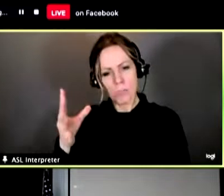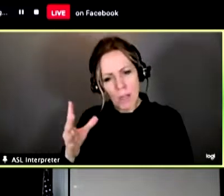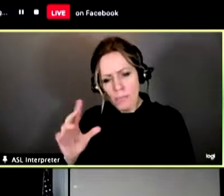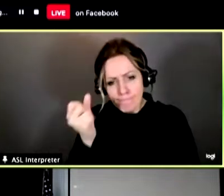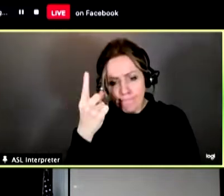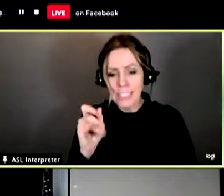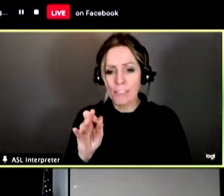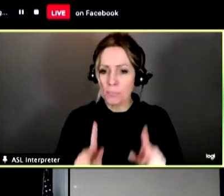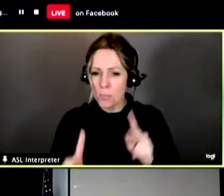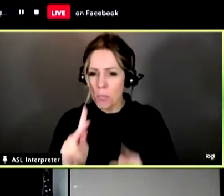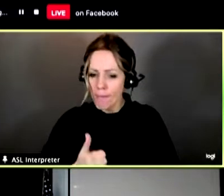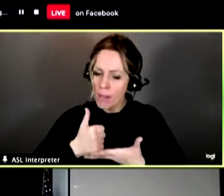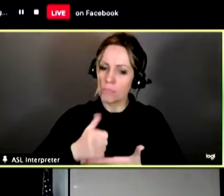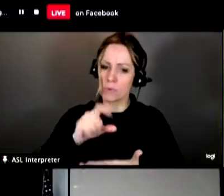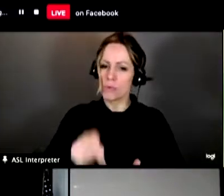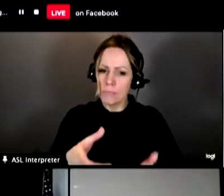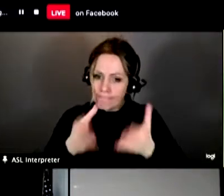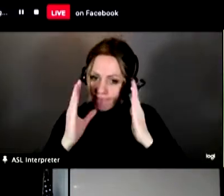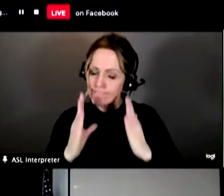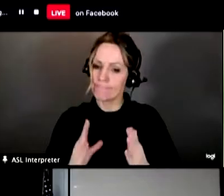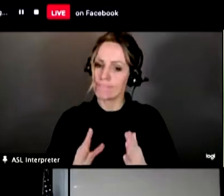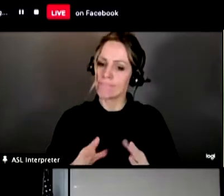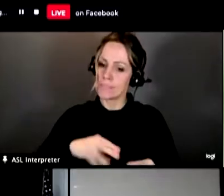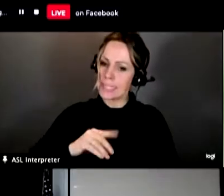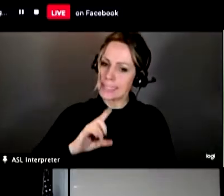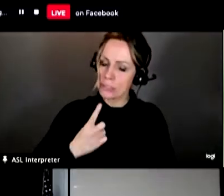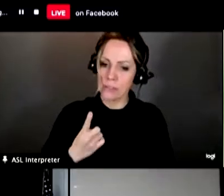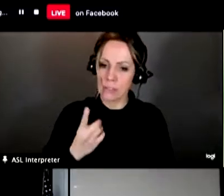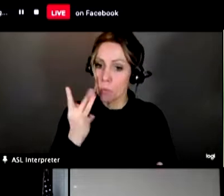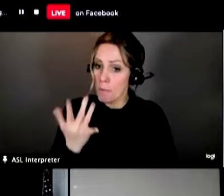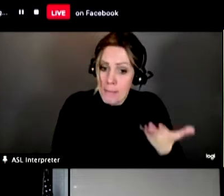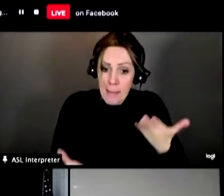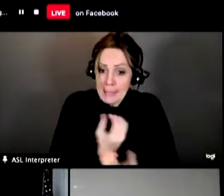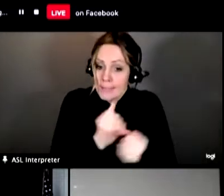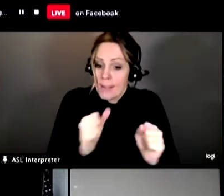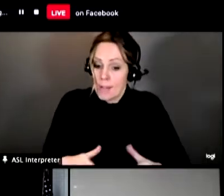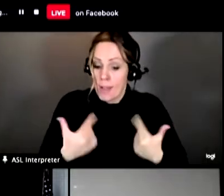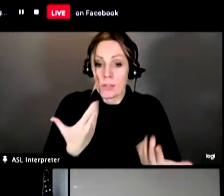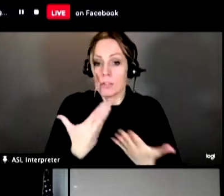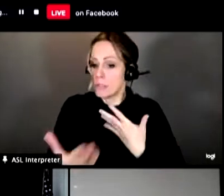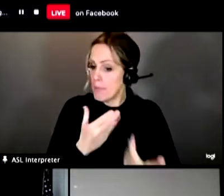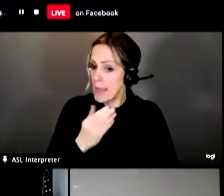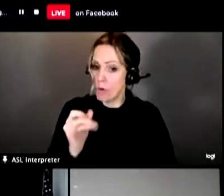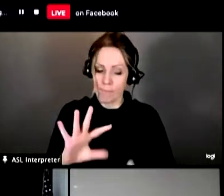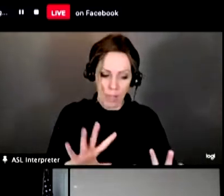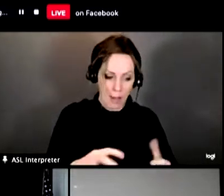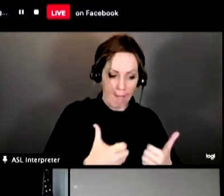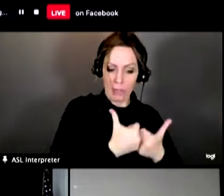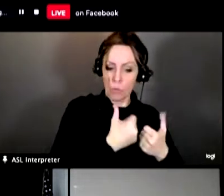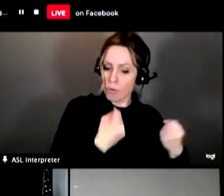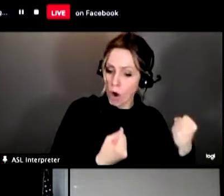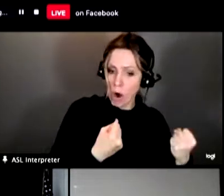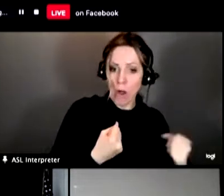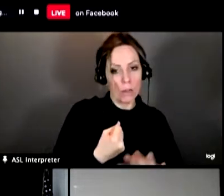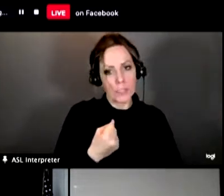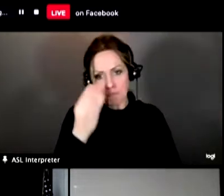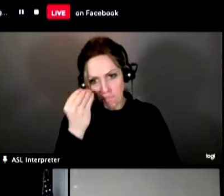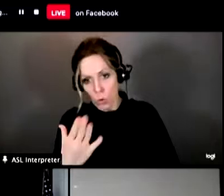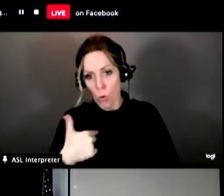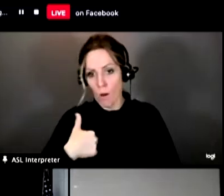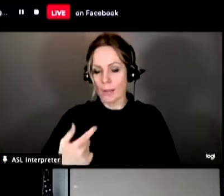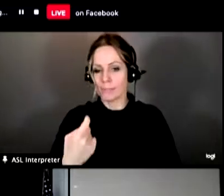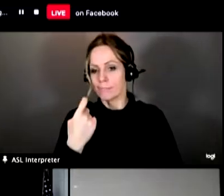someone's life. Or even if it's a car accident or et cetera. Because I also helped with two car accidents just